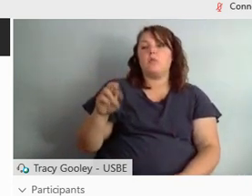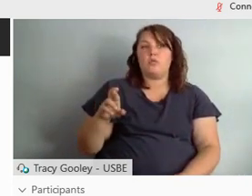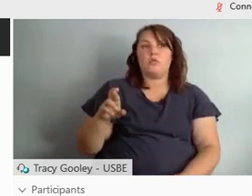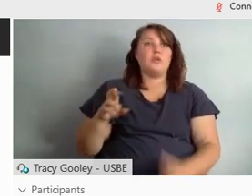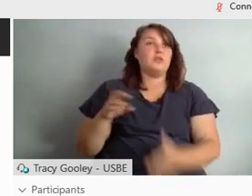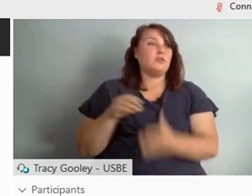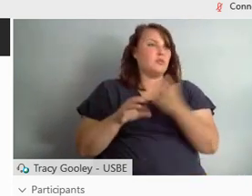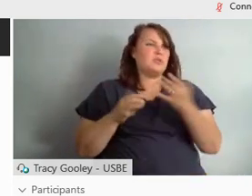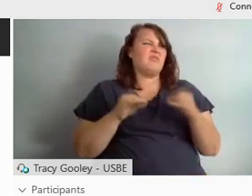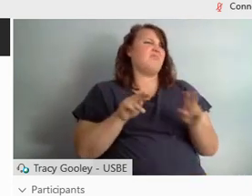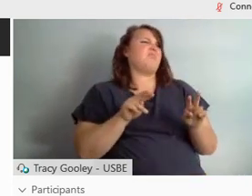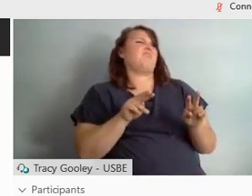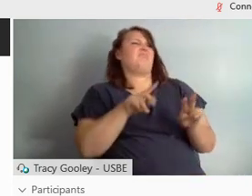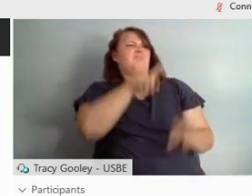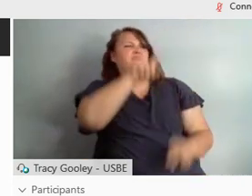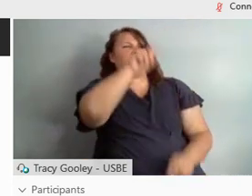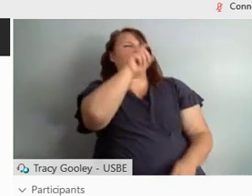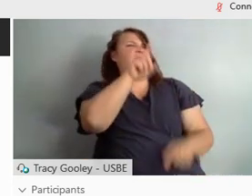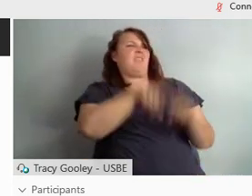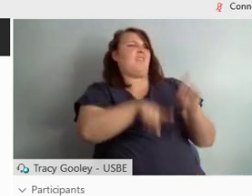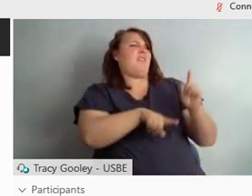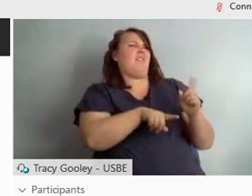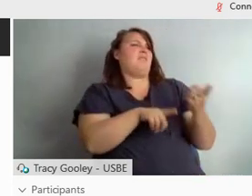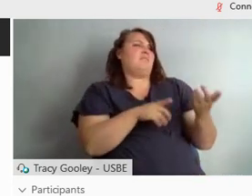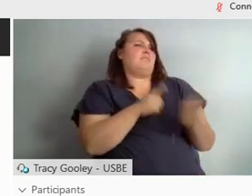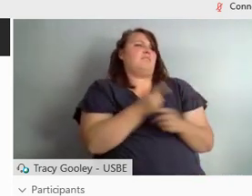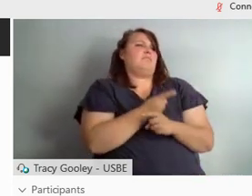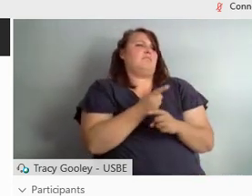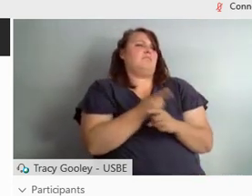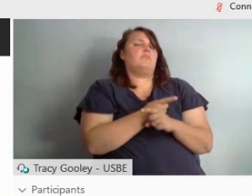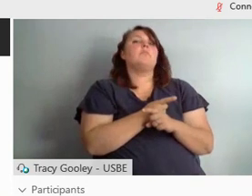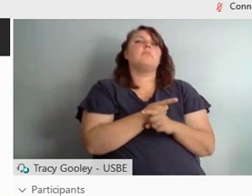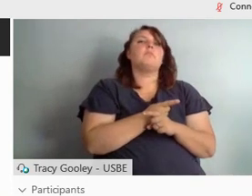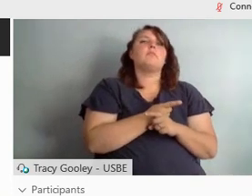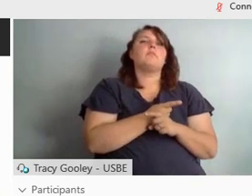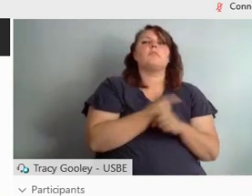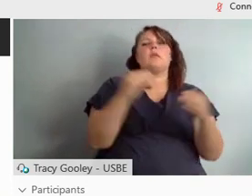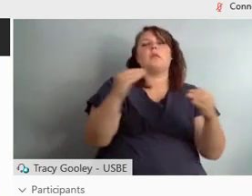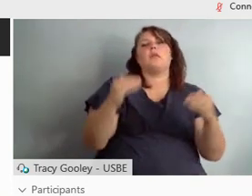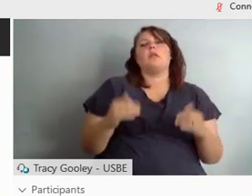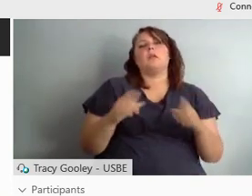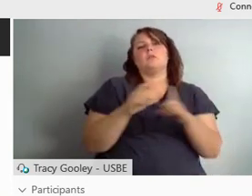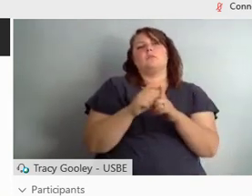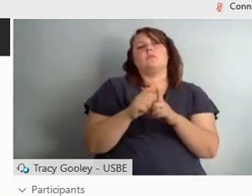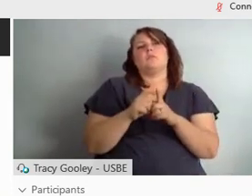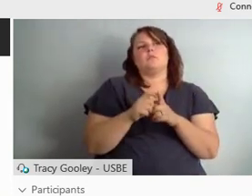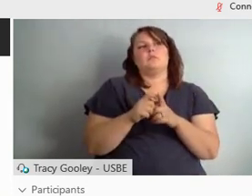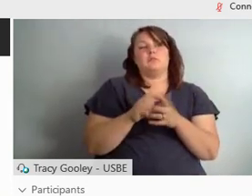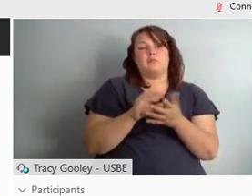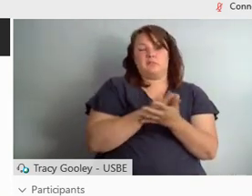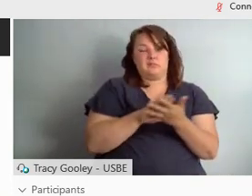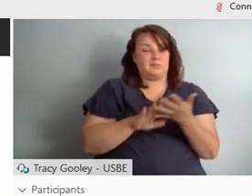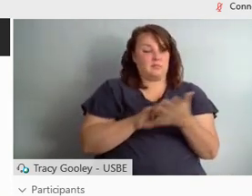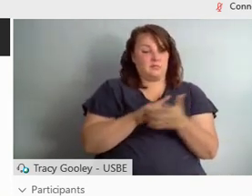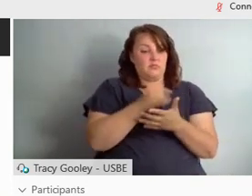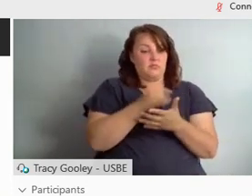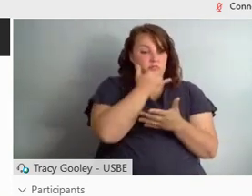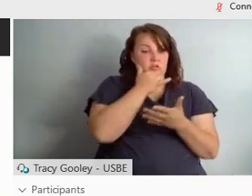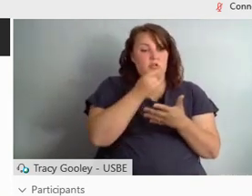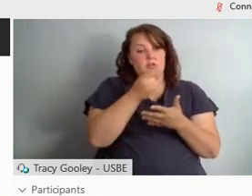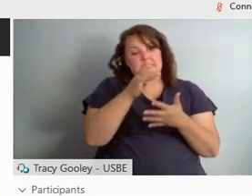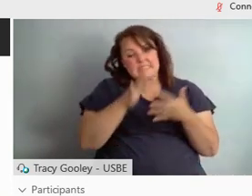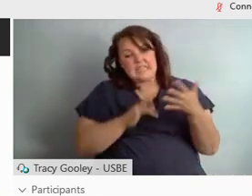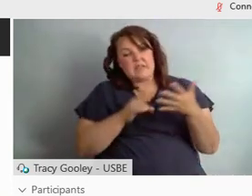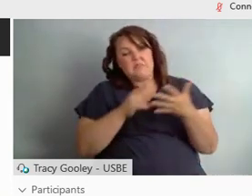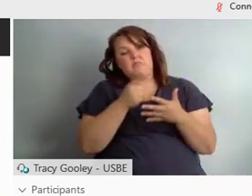student still cannot produce the initial word, move on to the next word. Mark those that are incorrect or